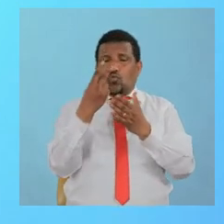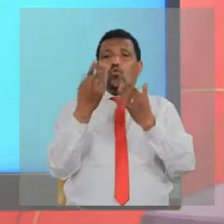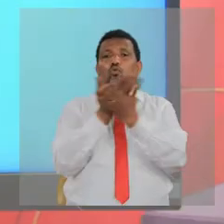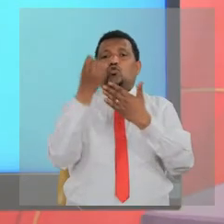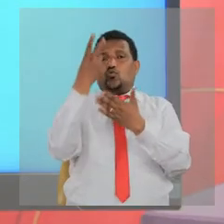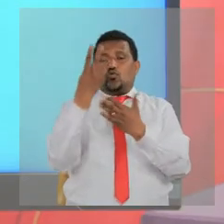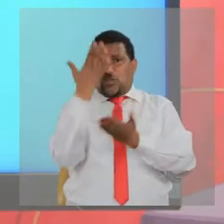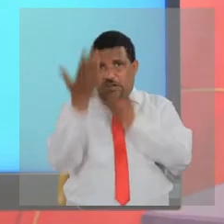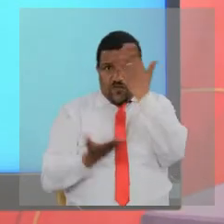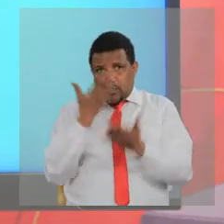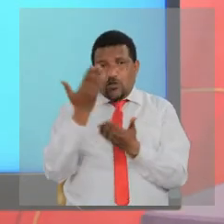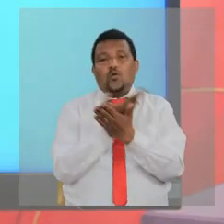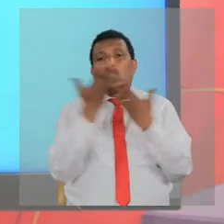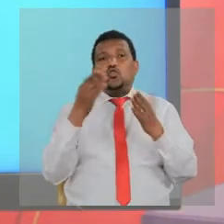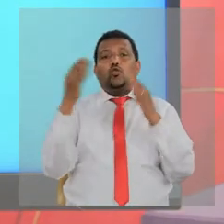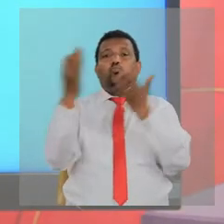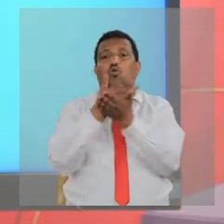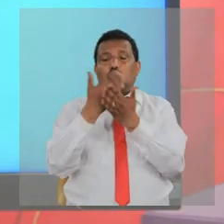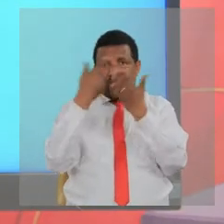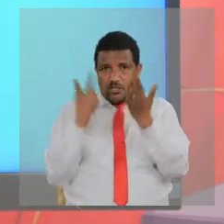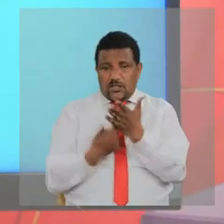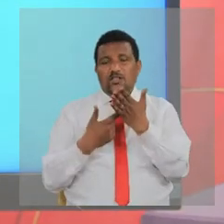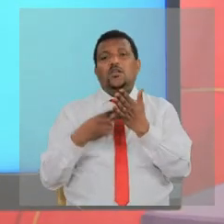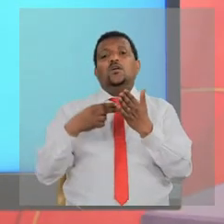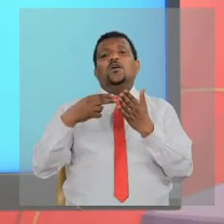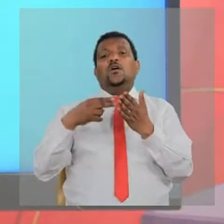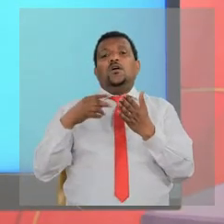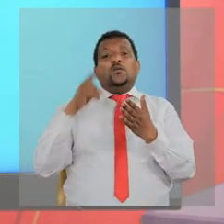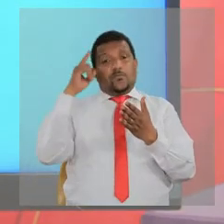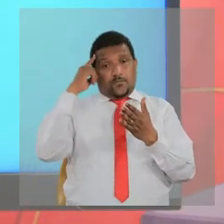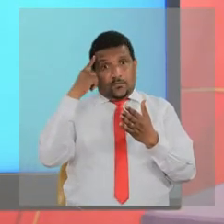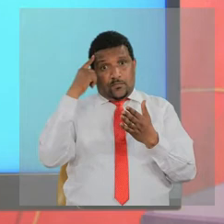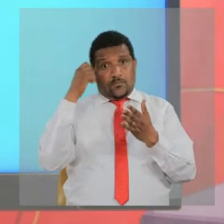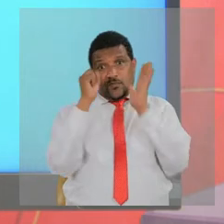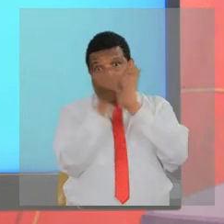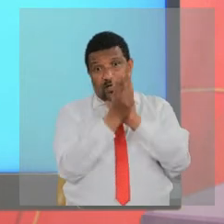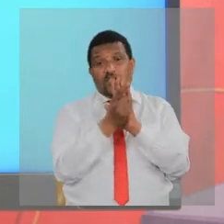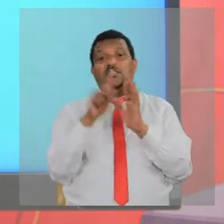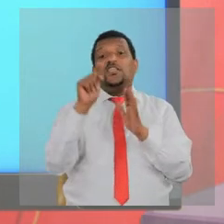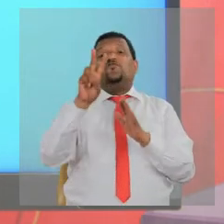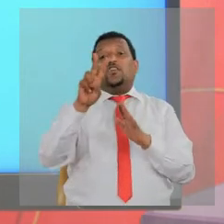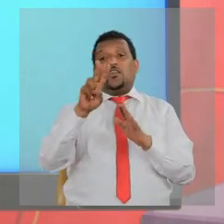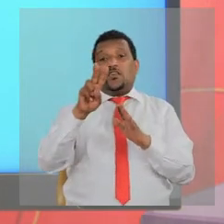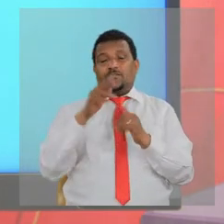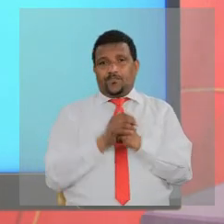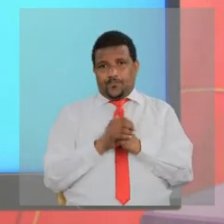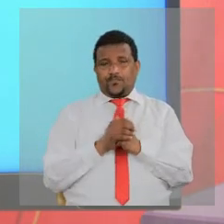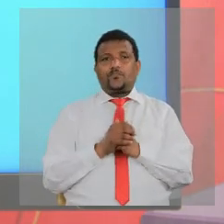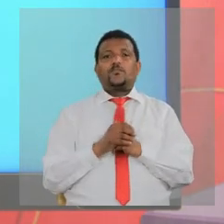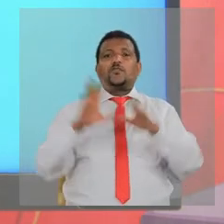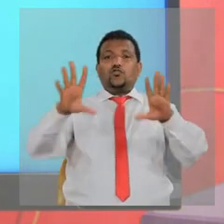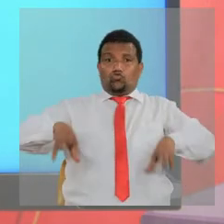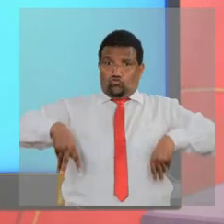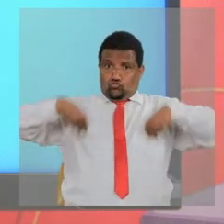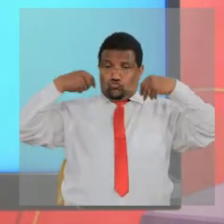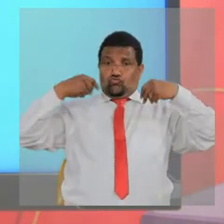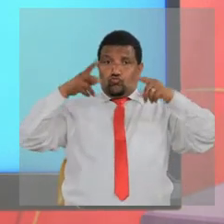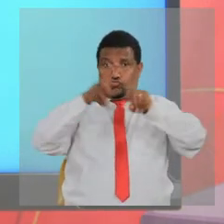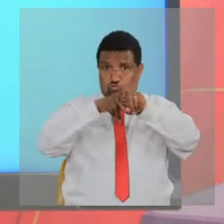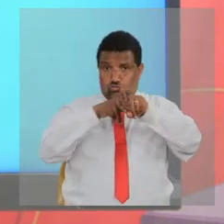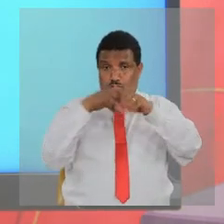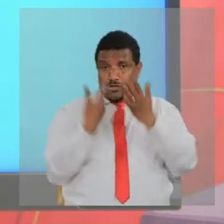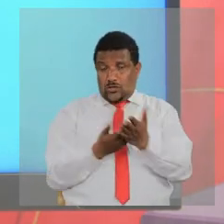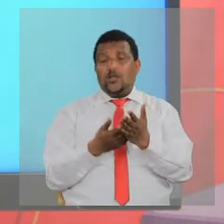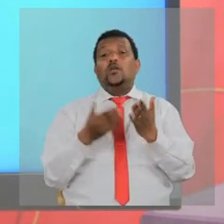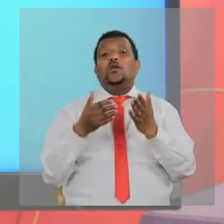services. The goods produced in this hypothetical economy are TV and trouser. And the services produced in